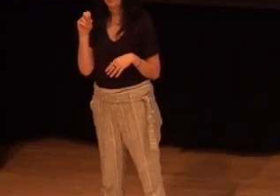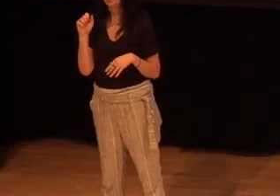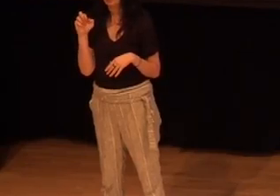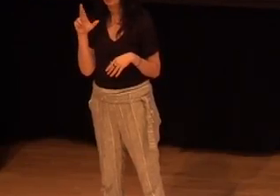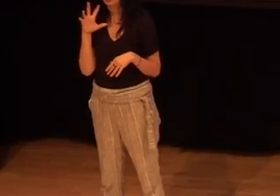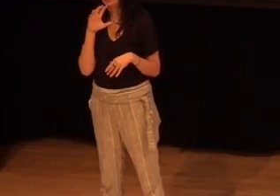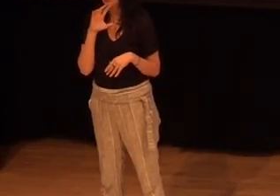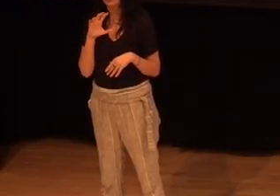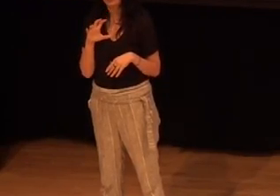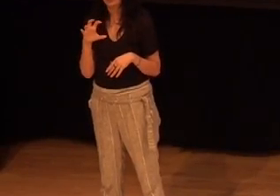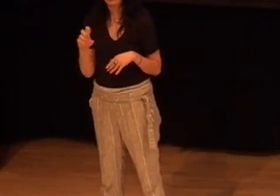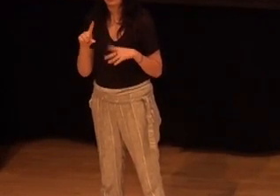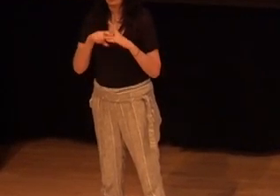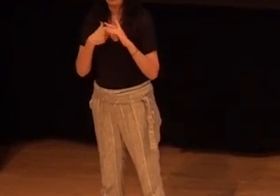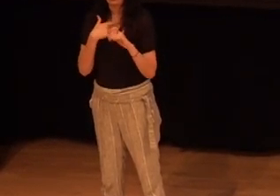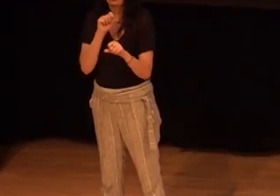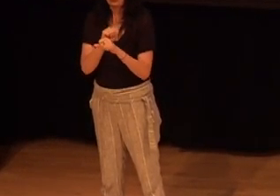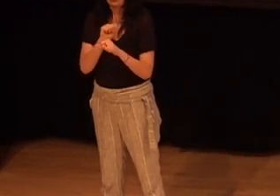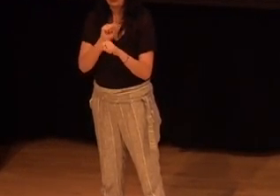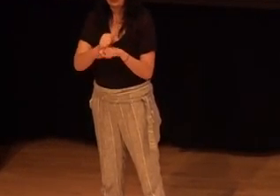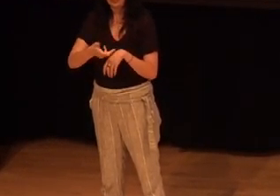okay, when I started to work,